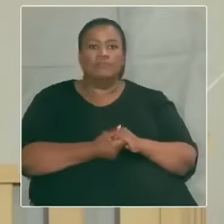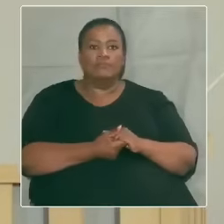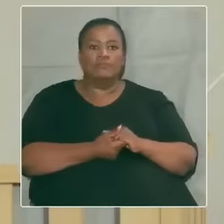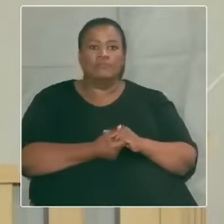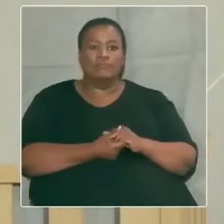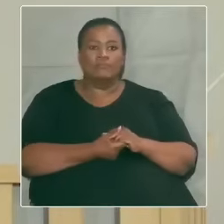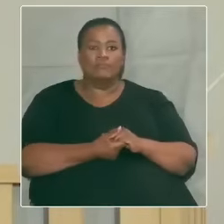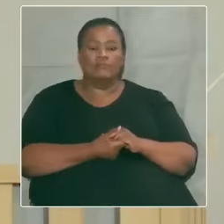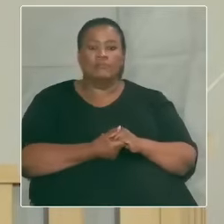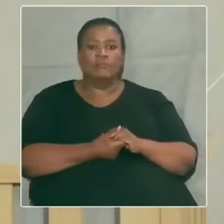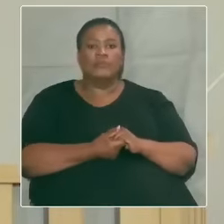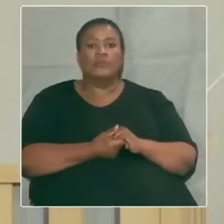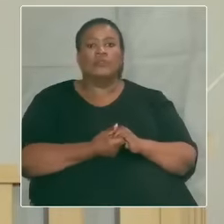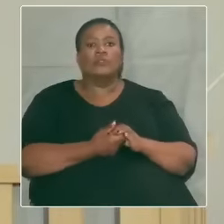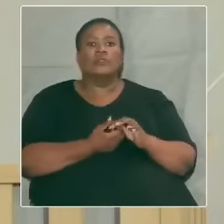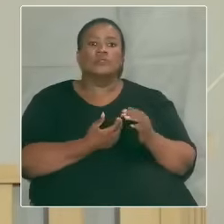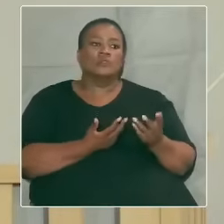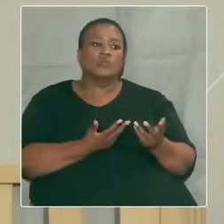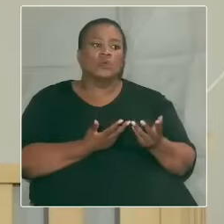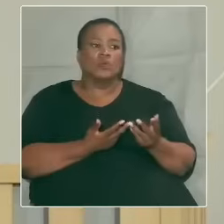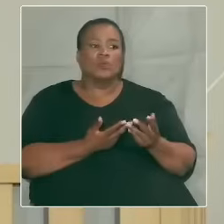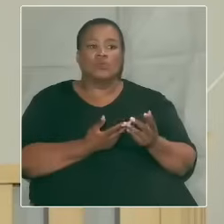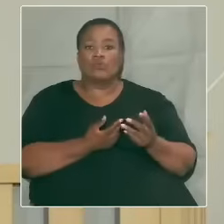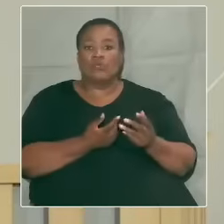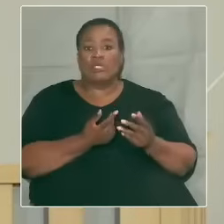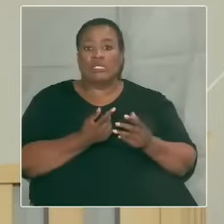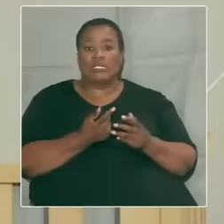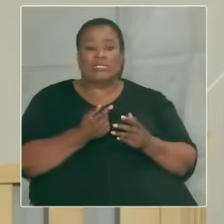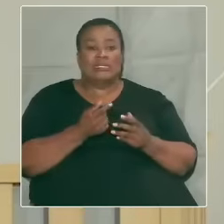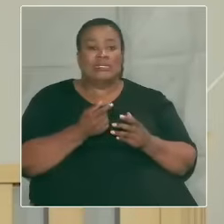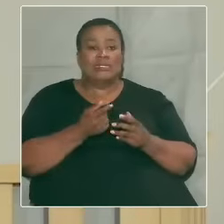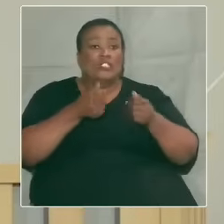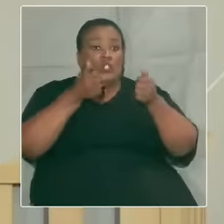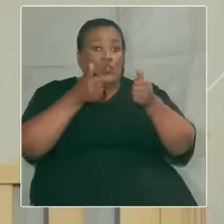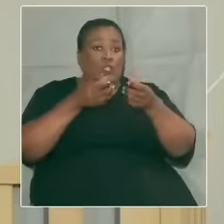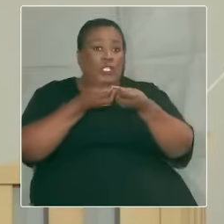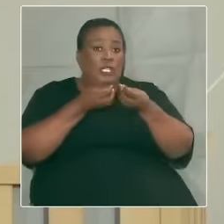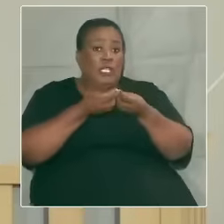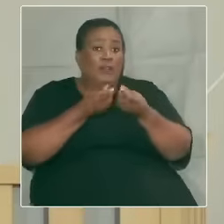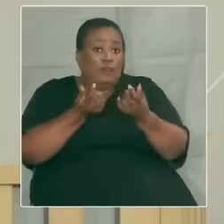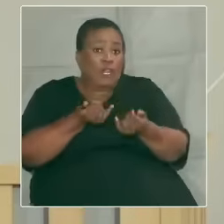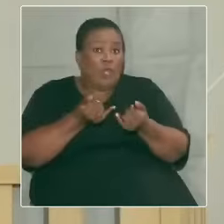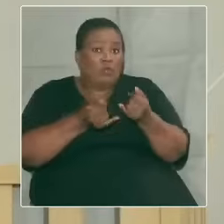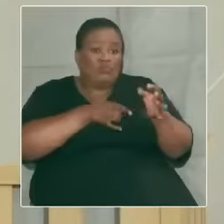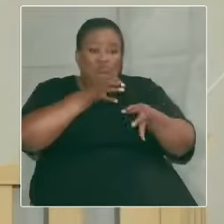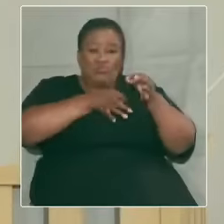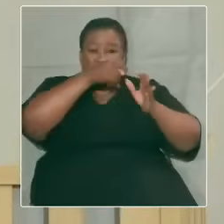and it might not be a good thing to expatiate more than that.